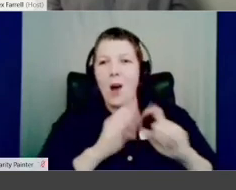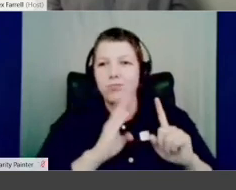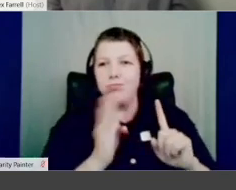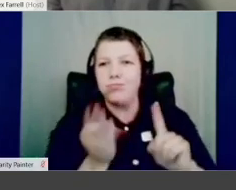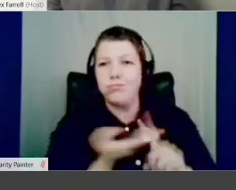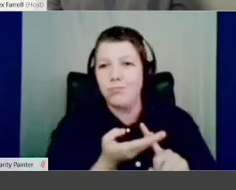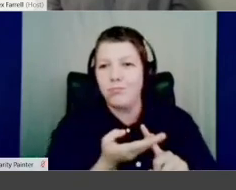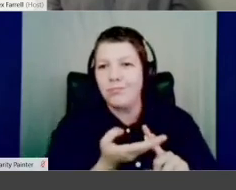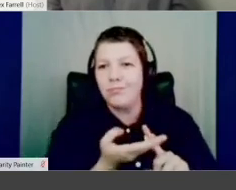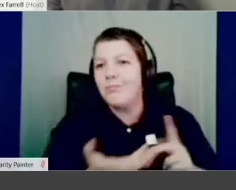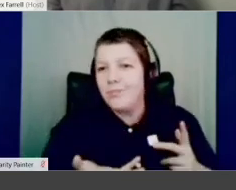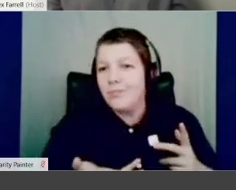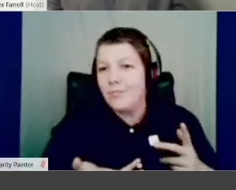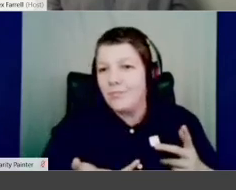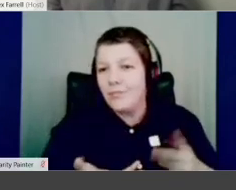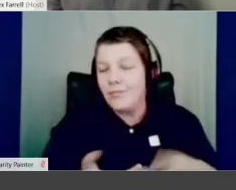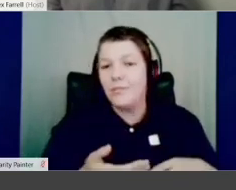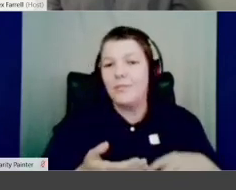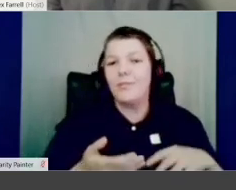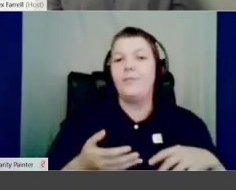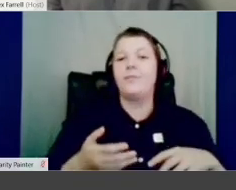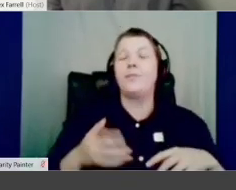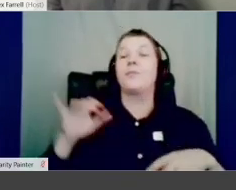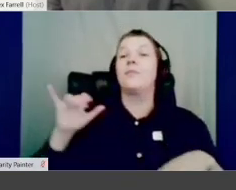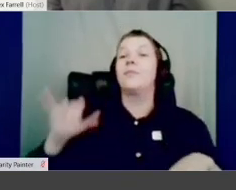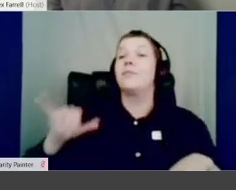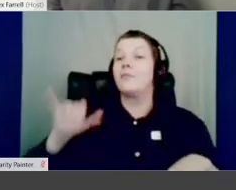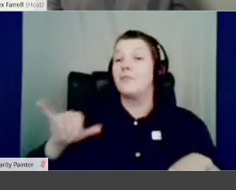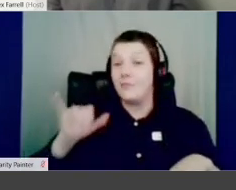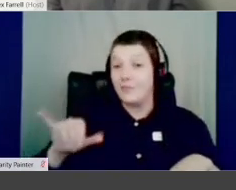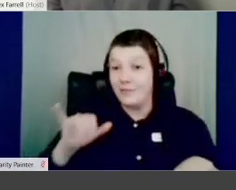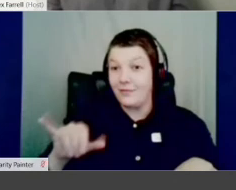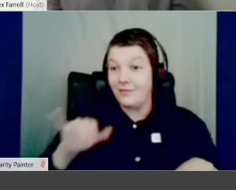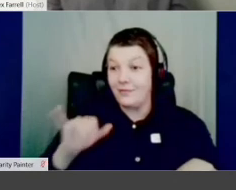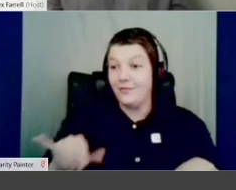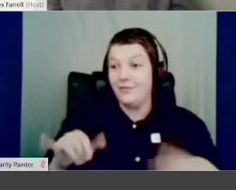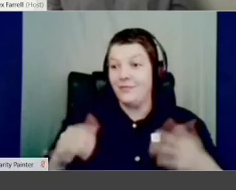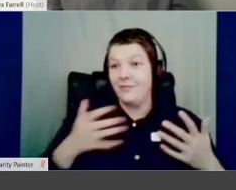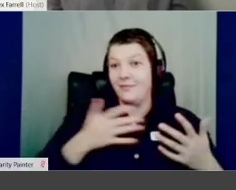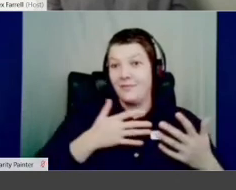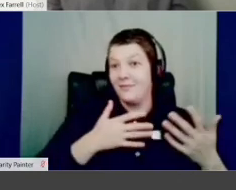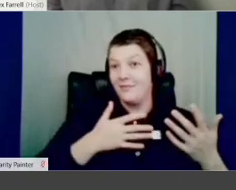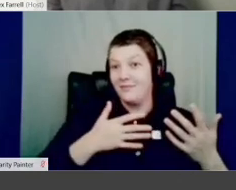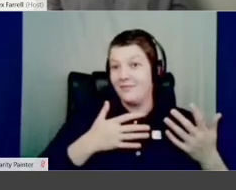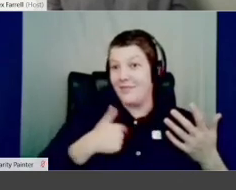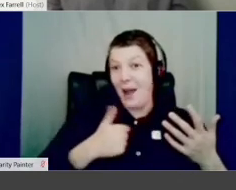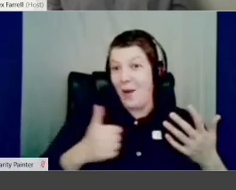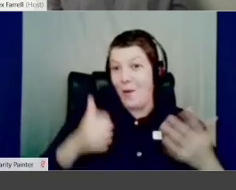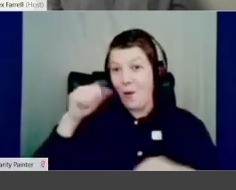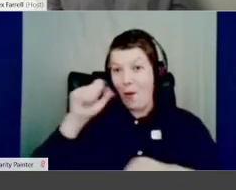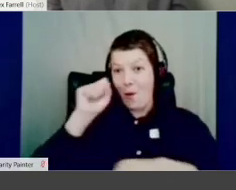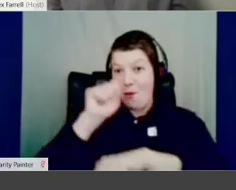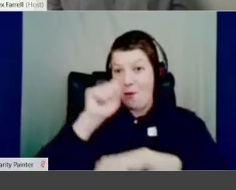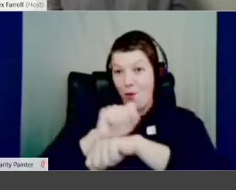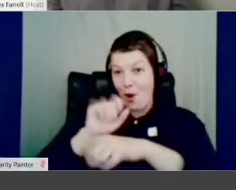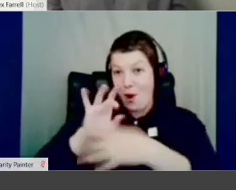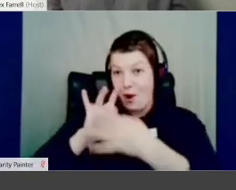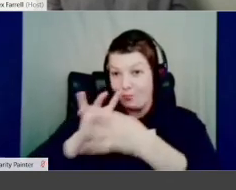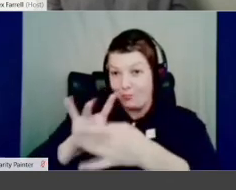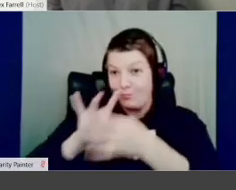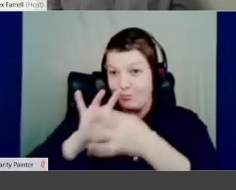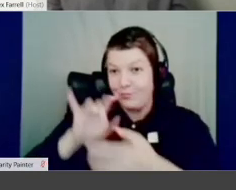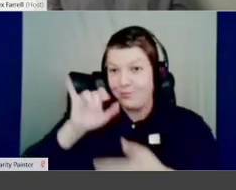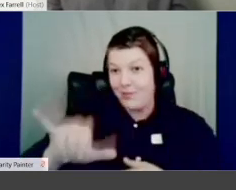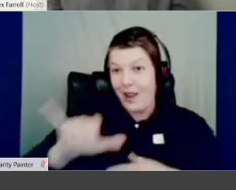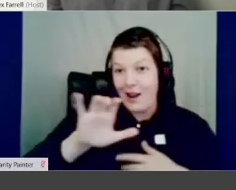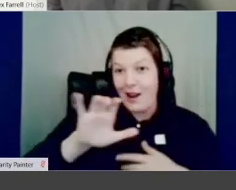I guess I laugh because I'm like, I don't think I'd work with them. Like, you've got to get them right. If they just don't do it, like, there's